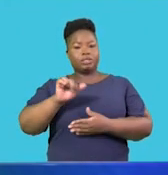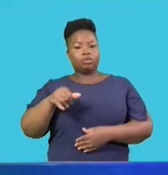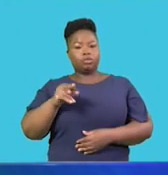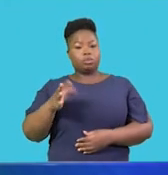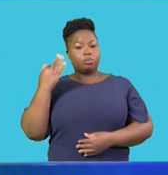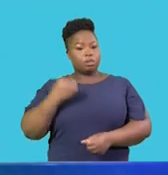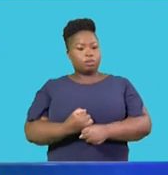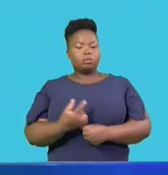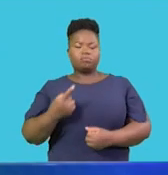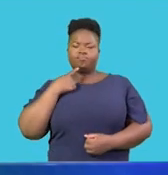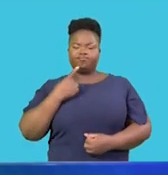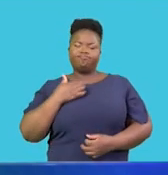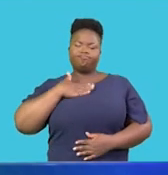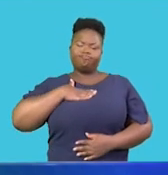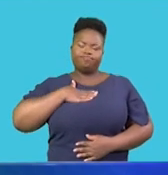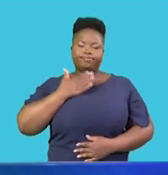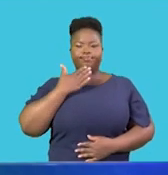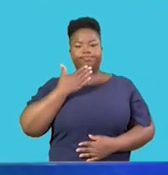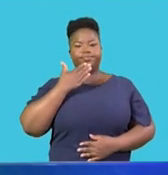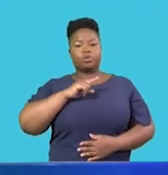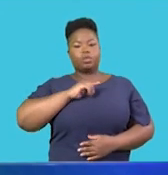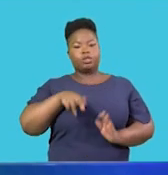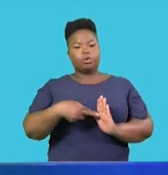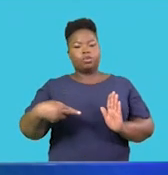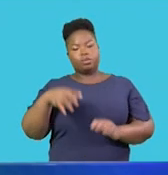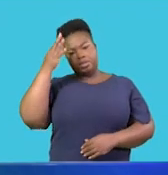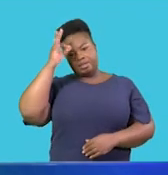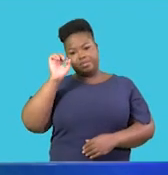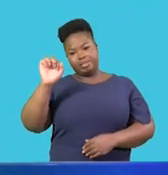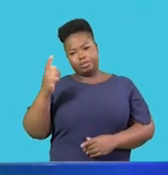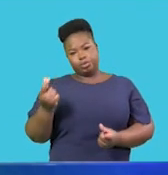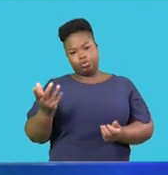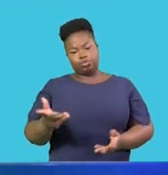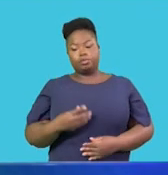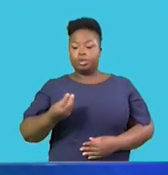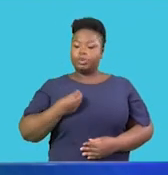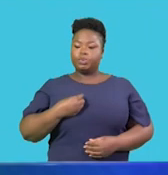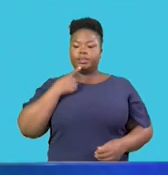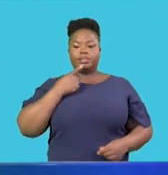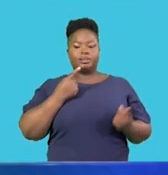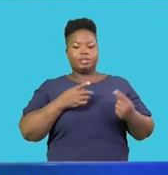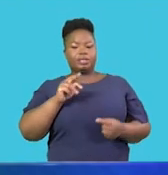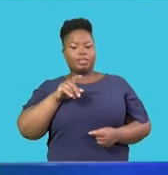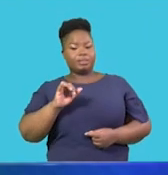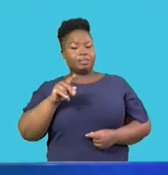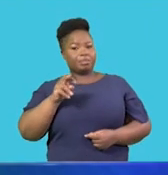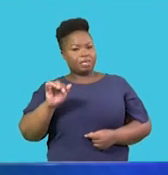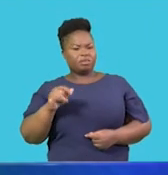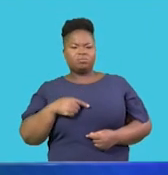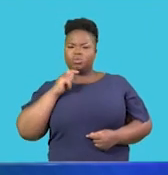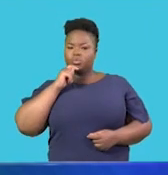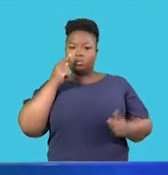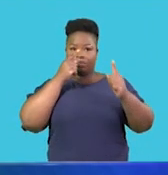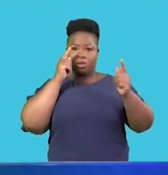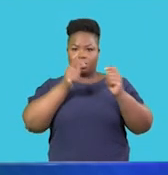ophelileyo luvakalisa umbulelo ngendima edlalwe leli phulo ebomini balo. Ababantu batsha bathi le nkqubo yenasi ispani ayitshintshanga